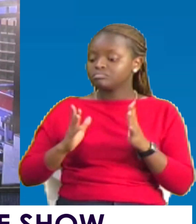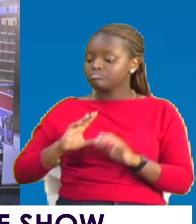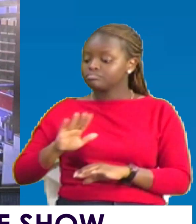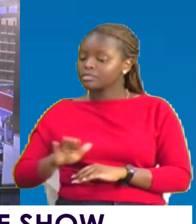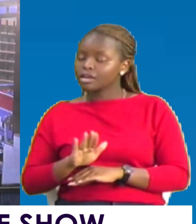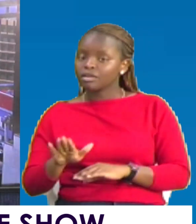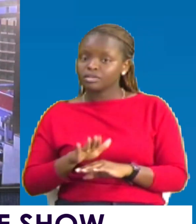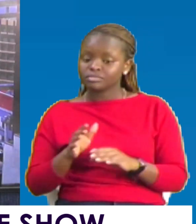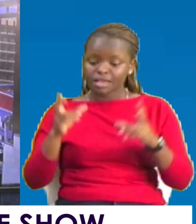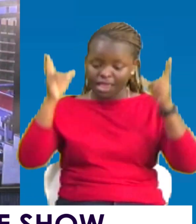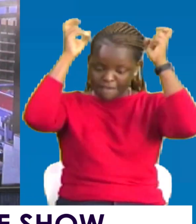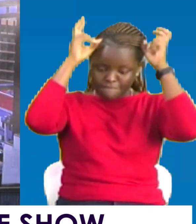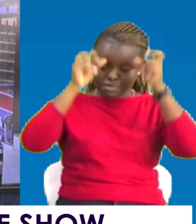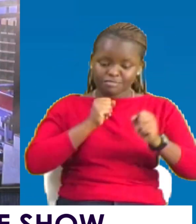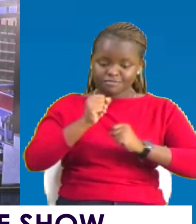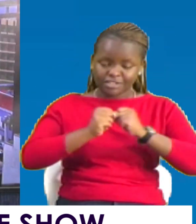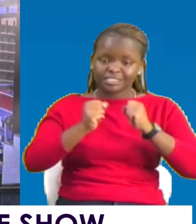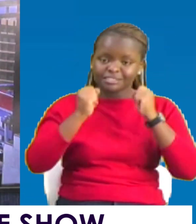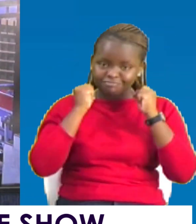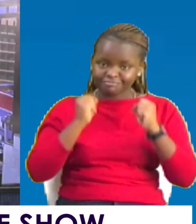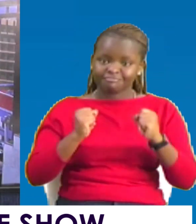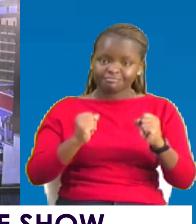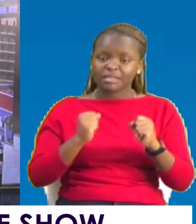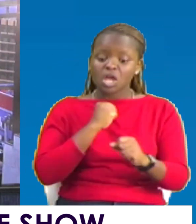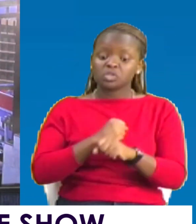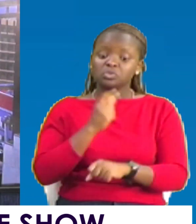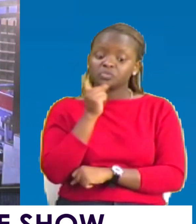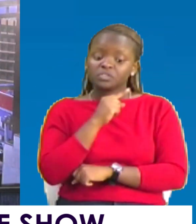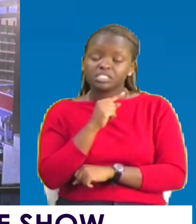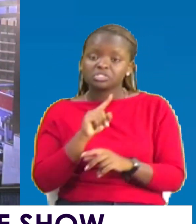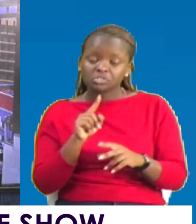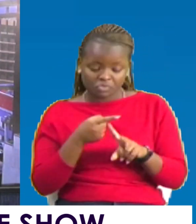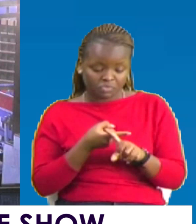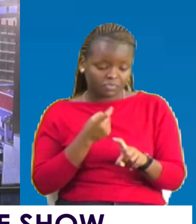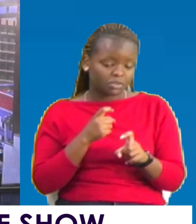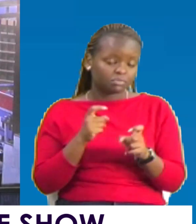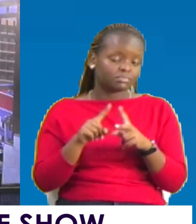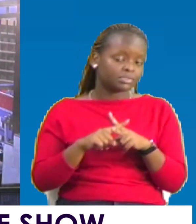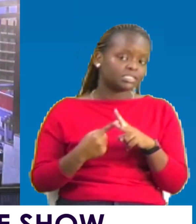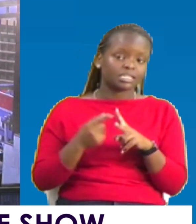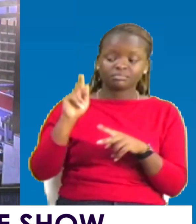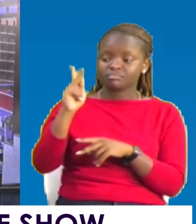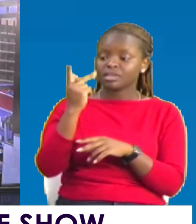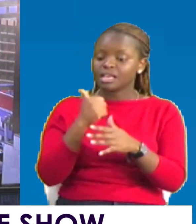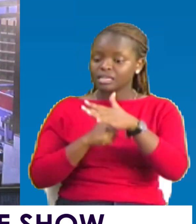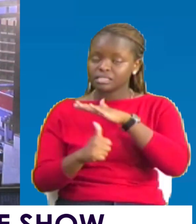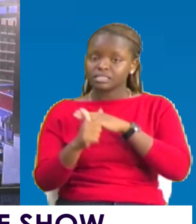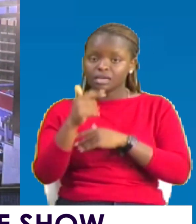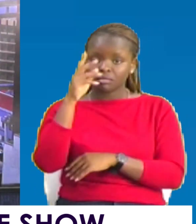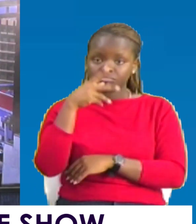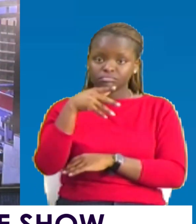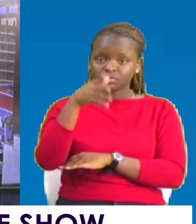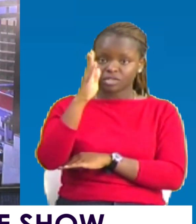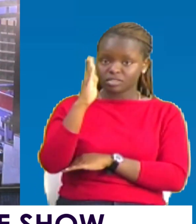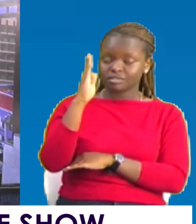hard. Evil is fighting hard. He has done it right from the start. Kenya, a nation under God, understands the story